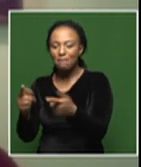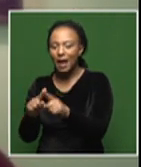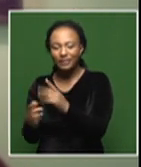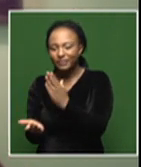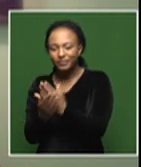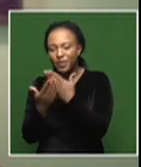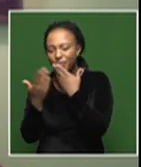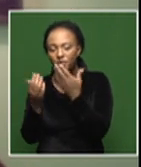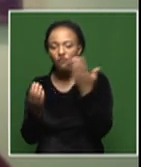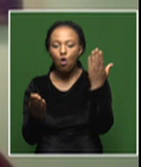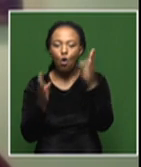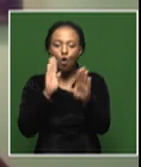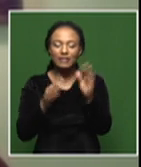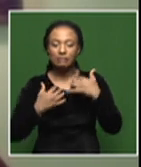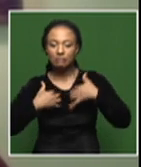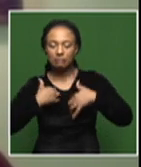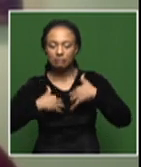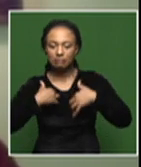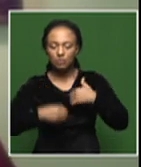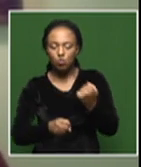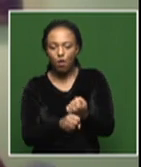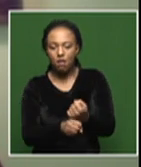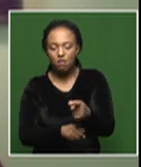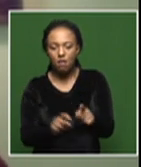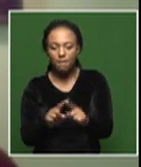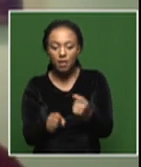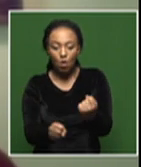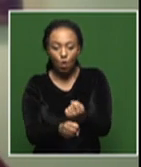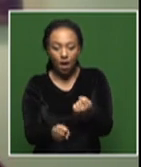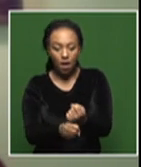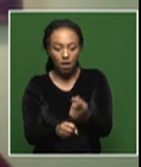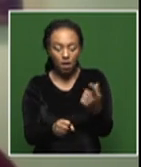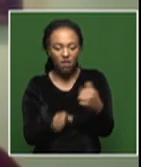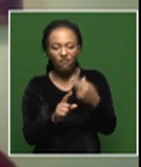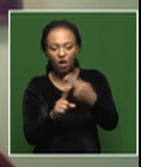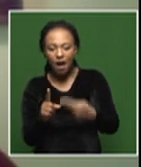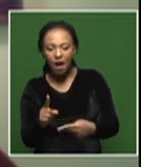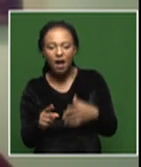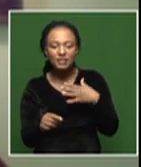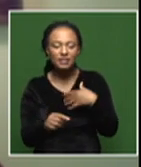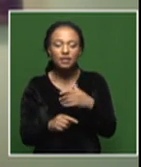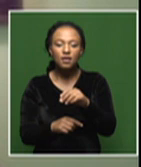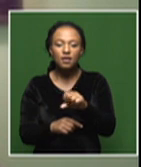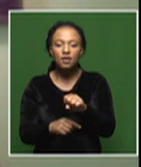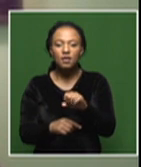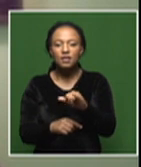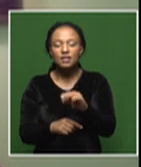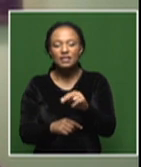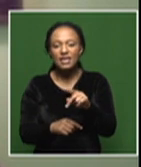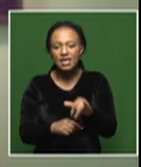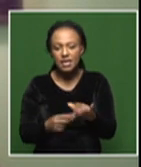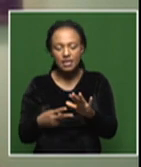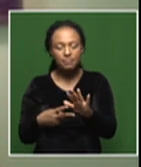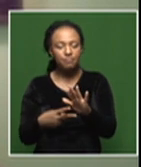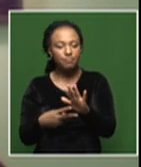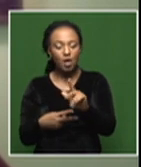I think, so exciting. But the works around me here, works by Alexis Preller, Sydney Kumalo, we would expect there to